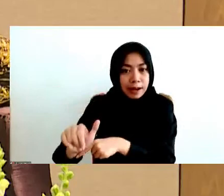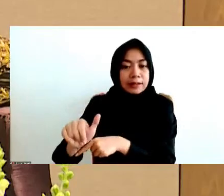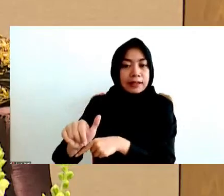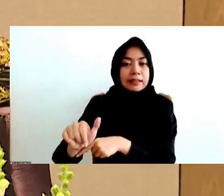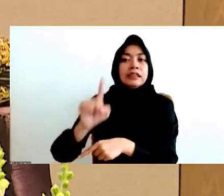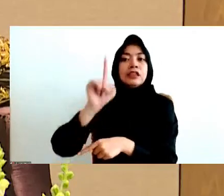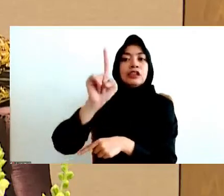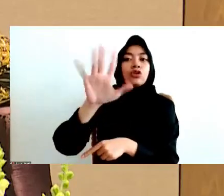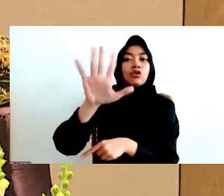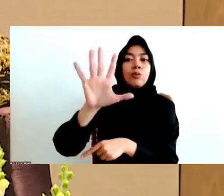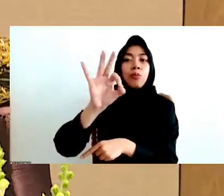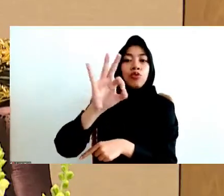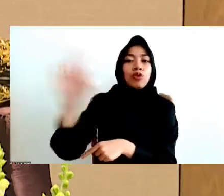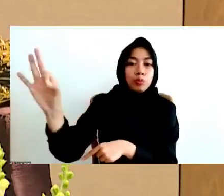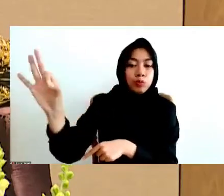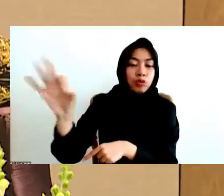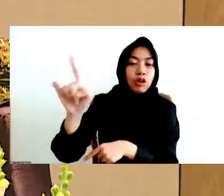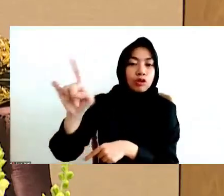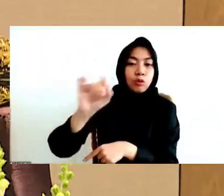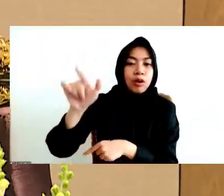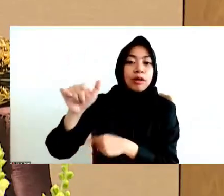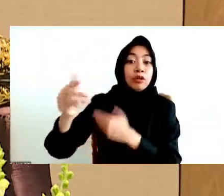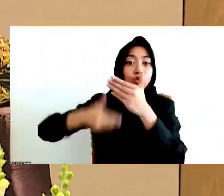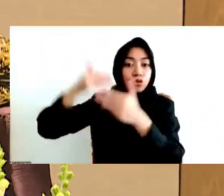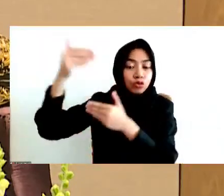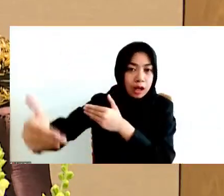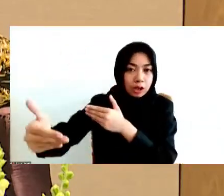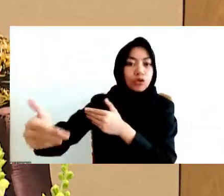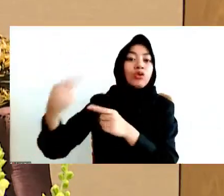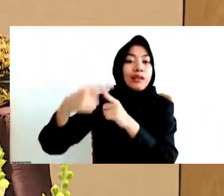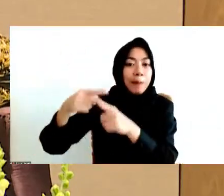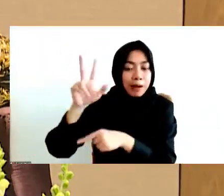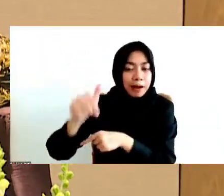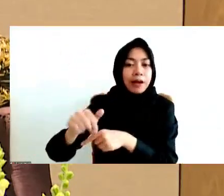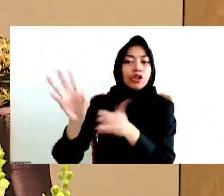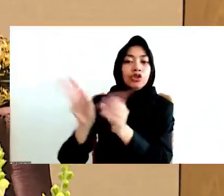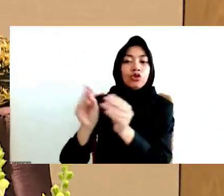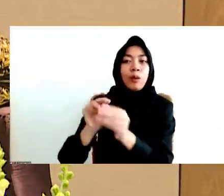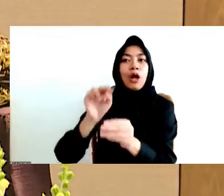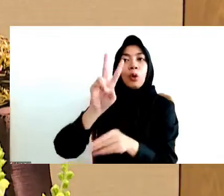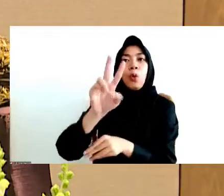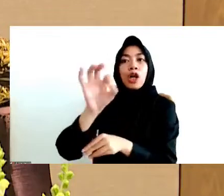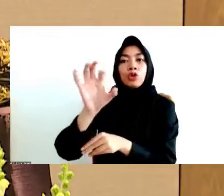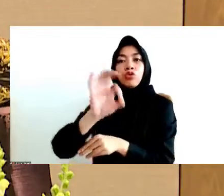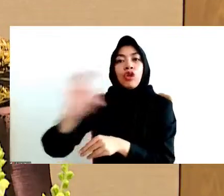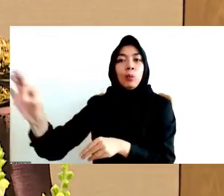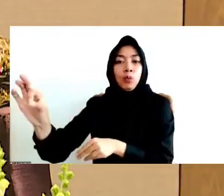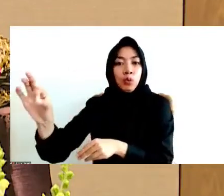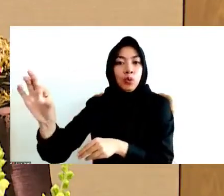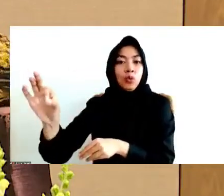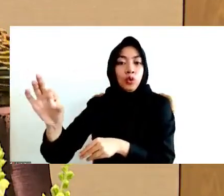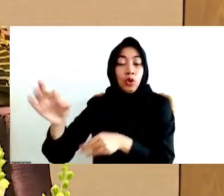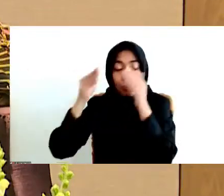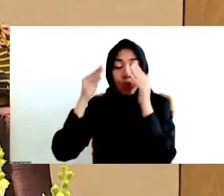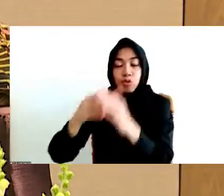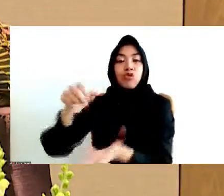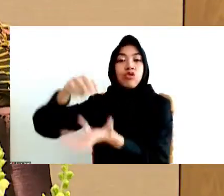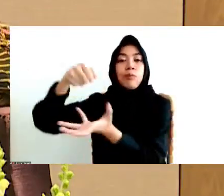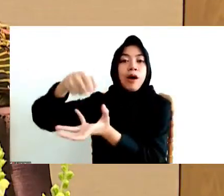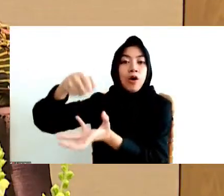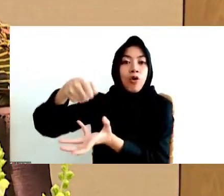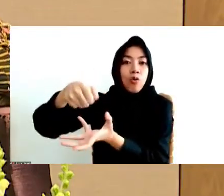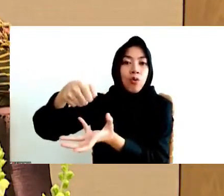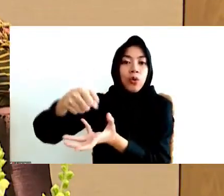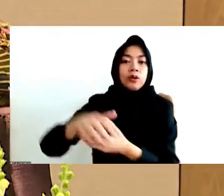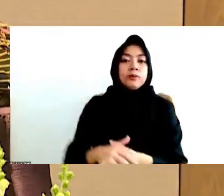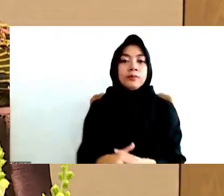month, 150,000, and later on even increased to the 200,000. Government also increased the